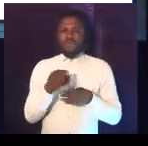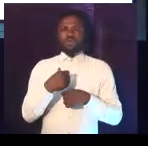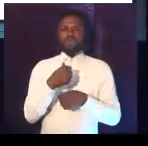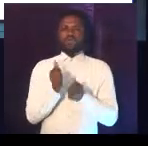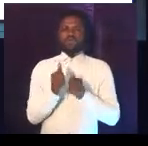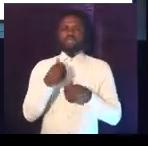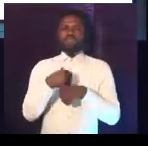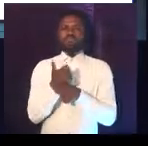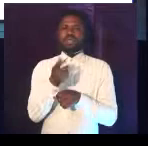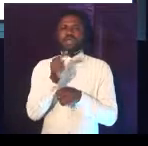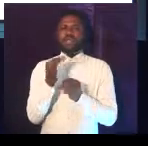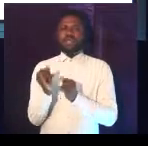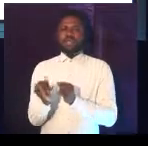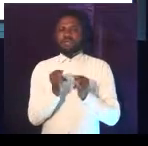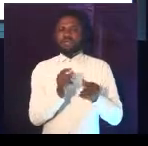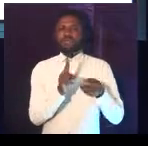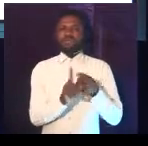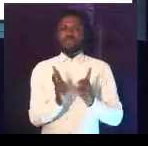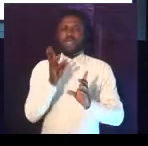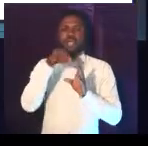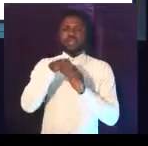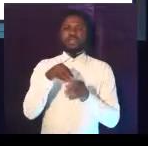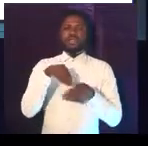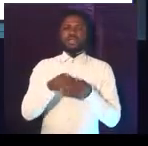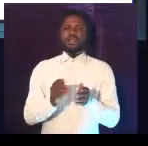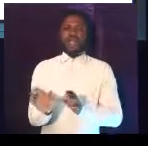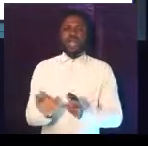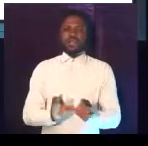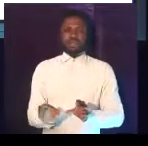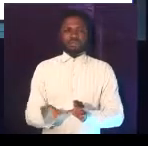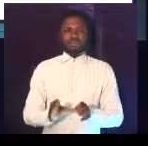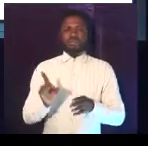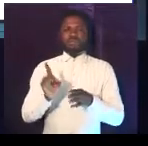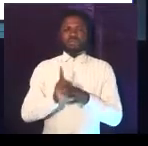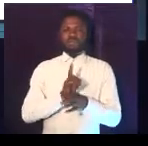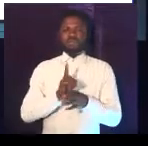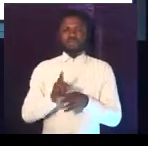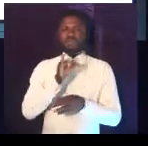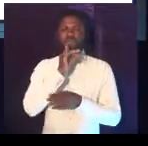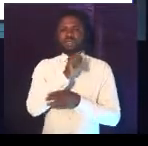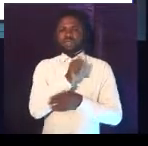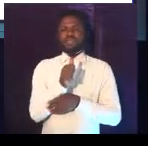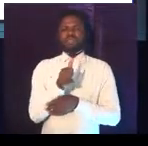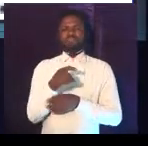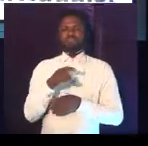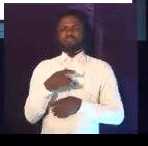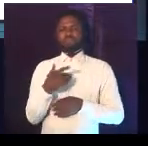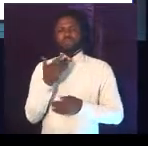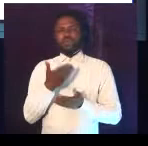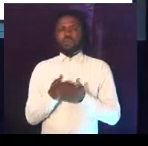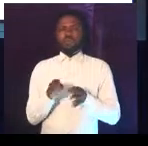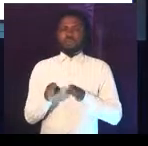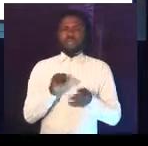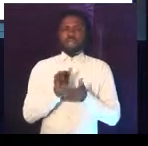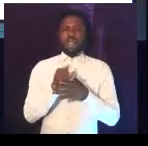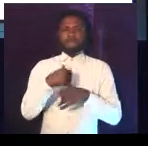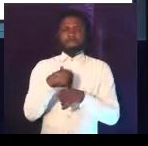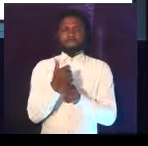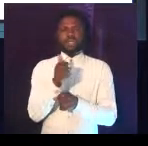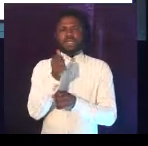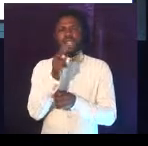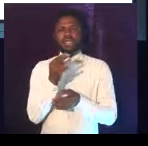morality which makes an individual engage in activity. Duty is a sense of